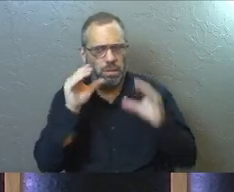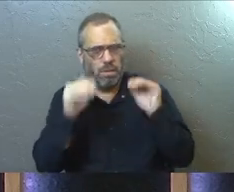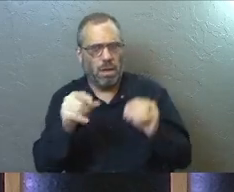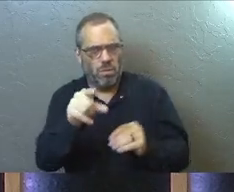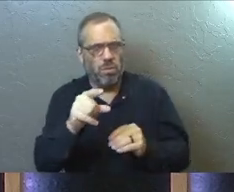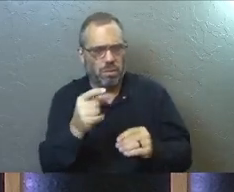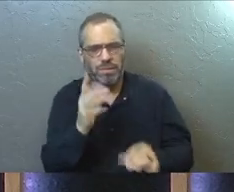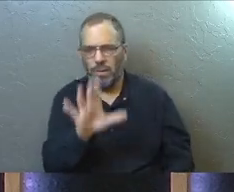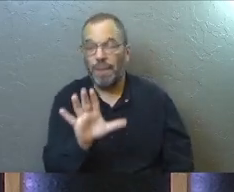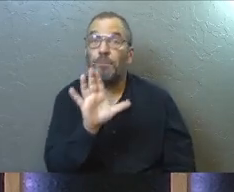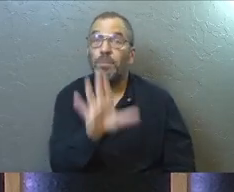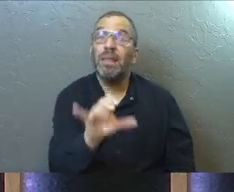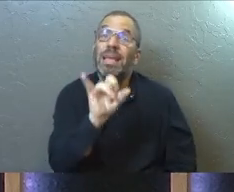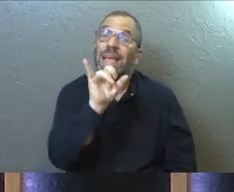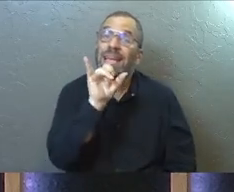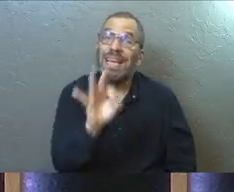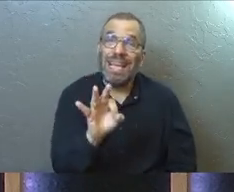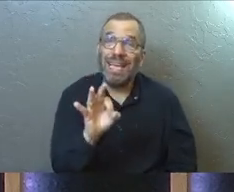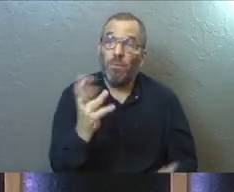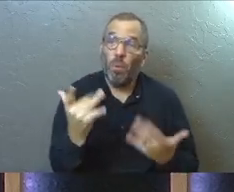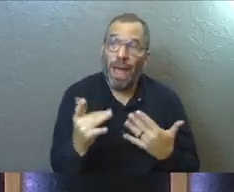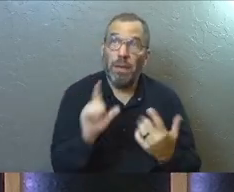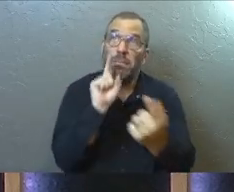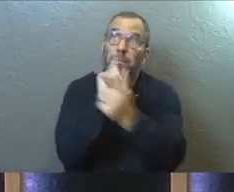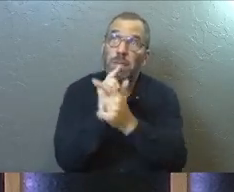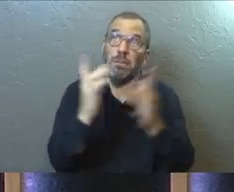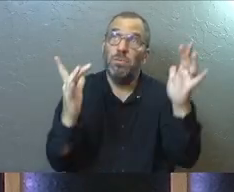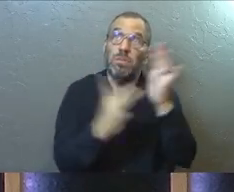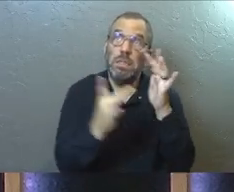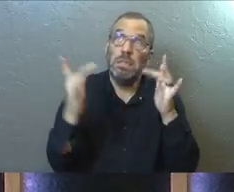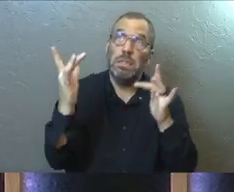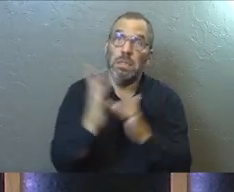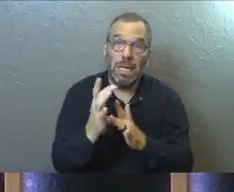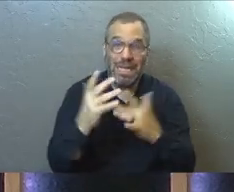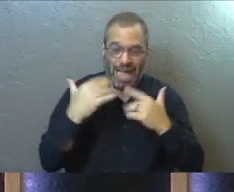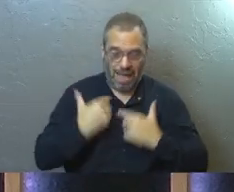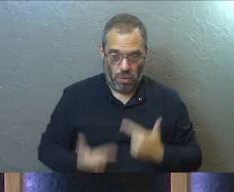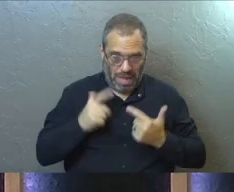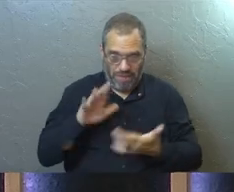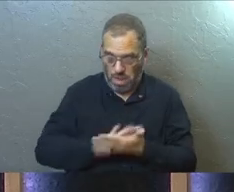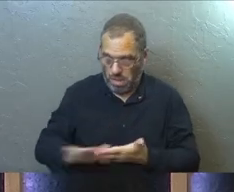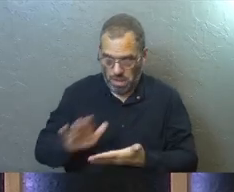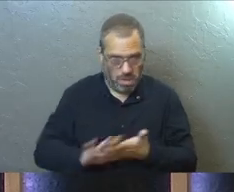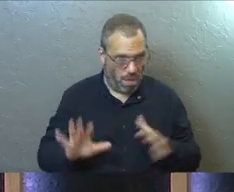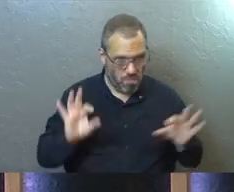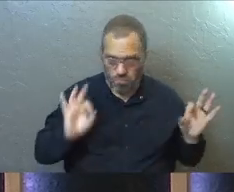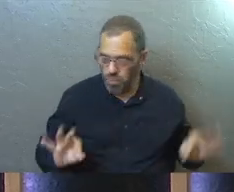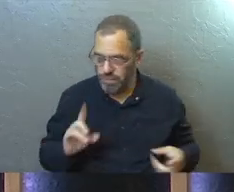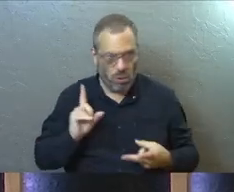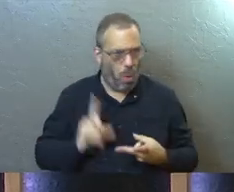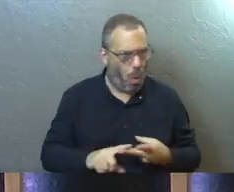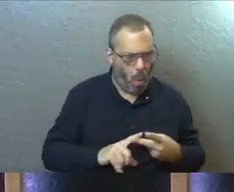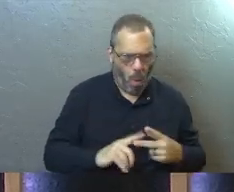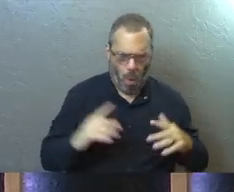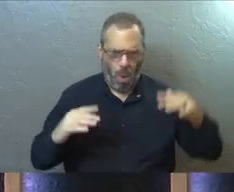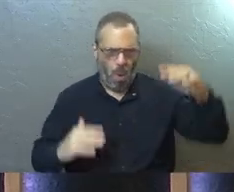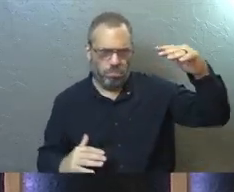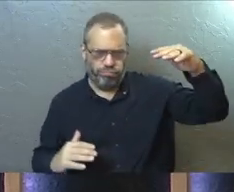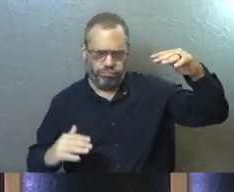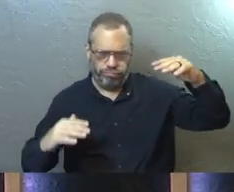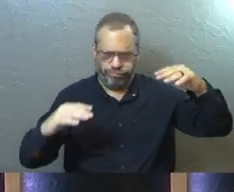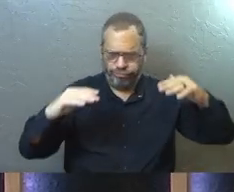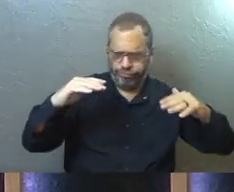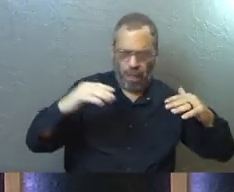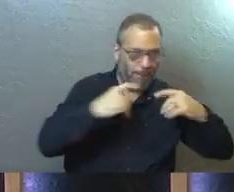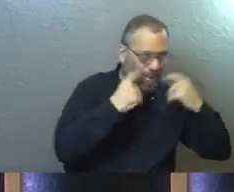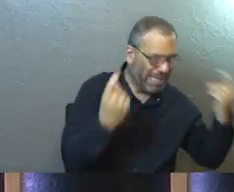you, I'll just tell you that if you're waiting to come to Jesus to get your life cleaned up first, or to balance the scales of all